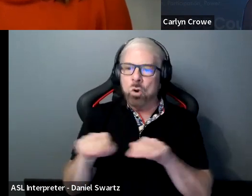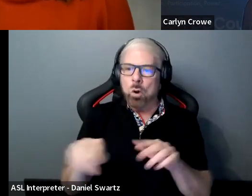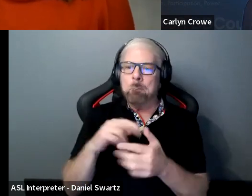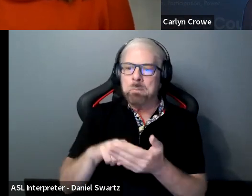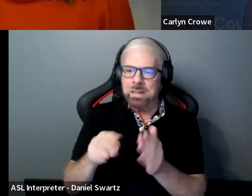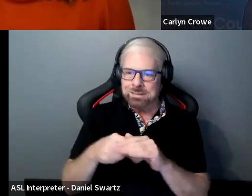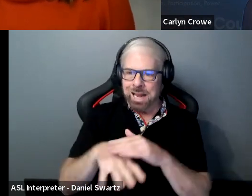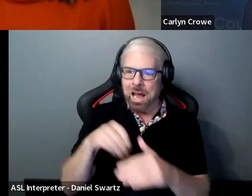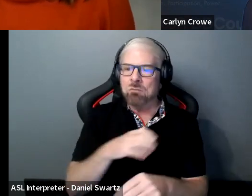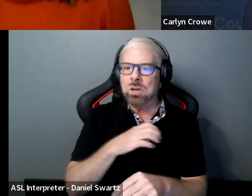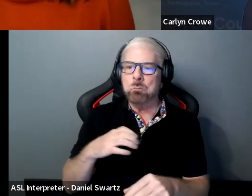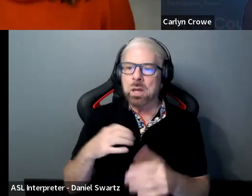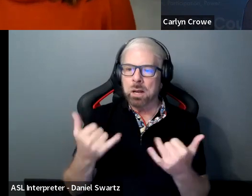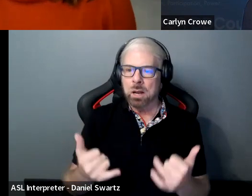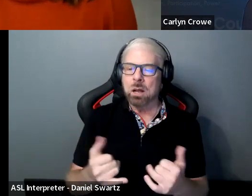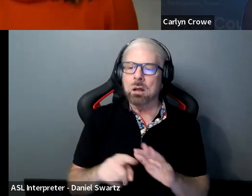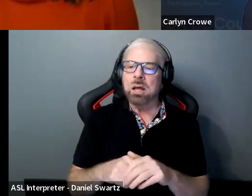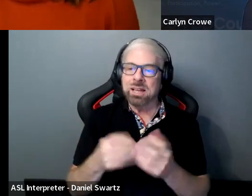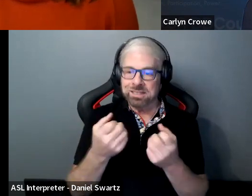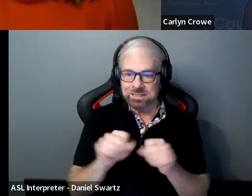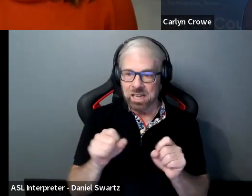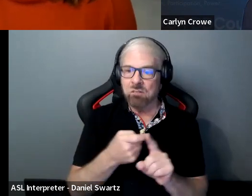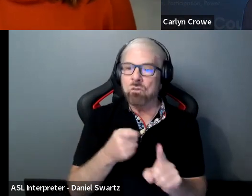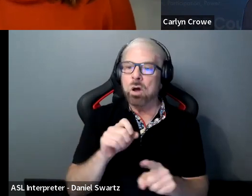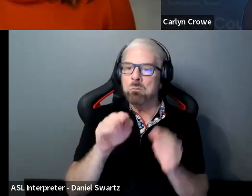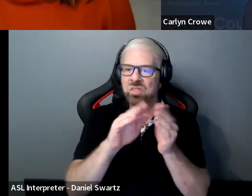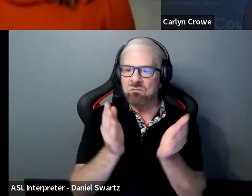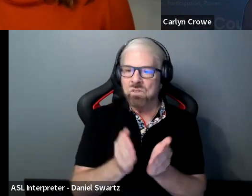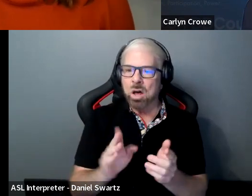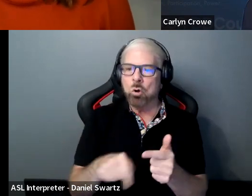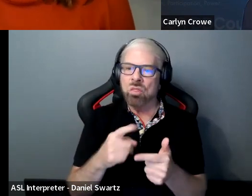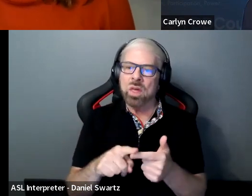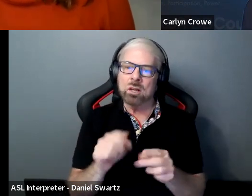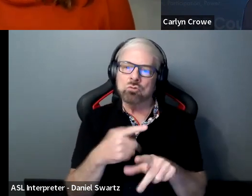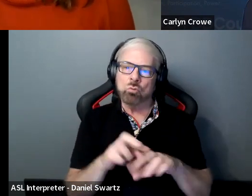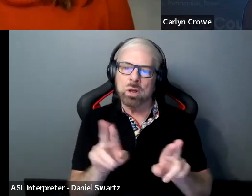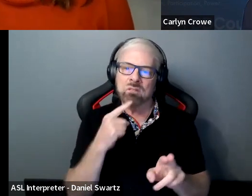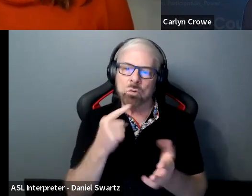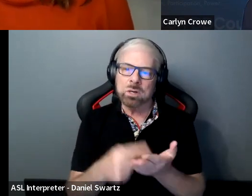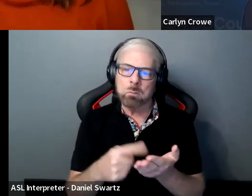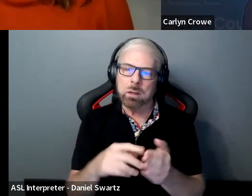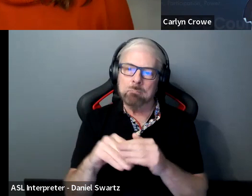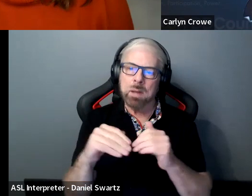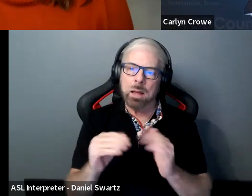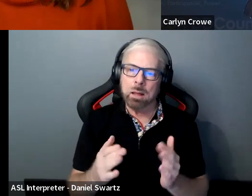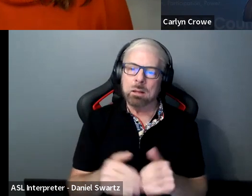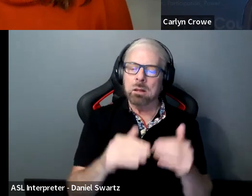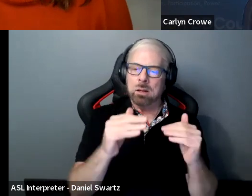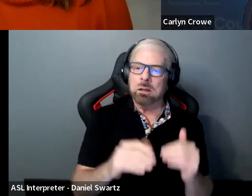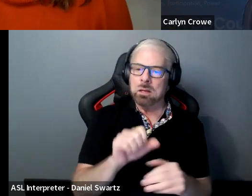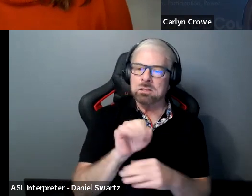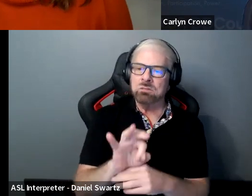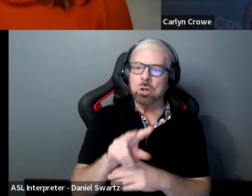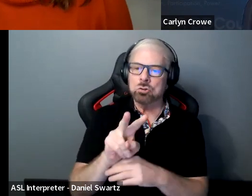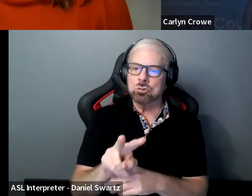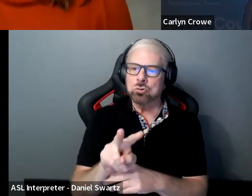committee. So it is safe from that funnel, and it's ready for the debate in the House. Senate File